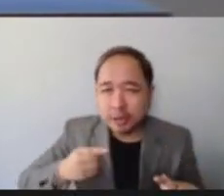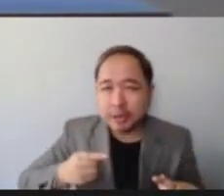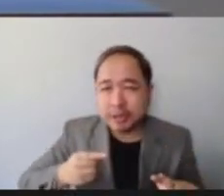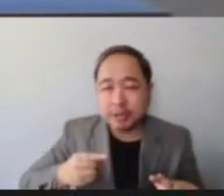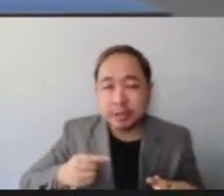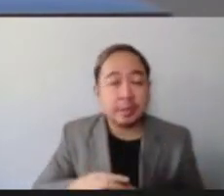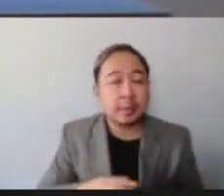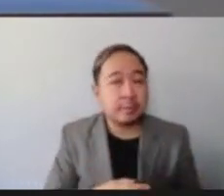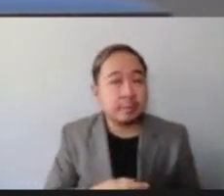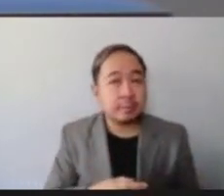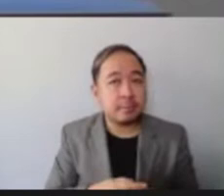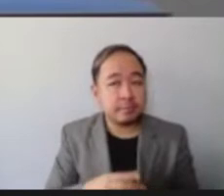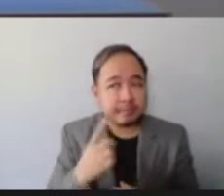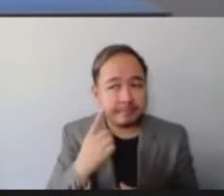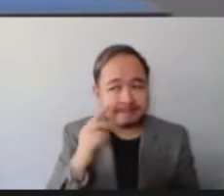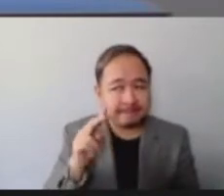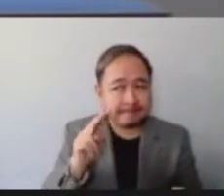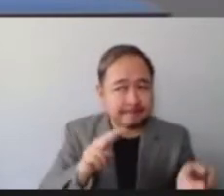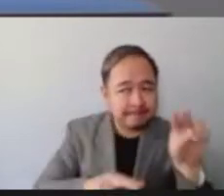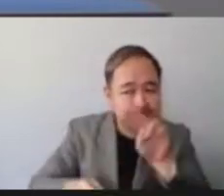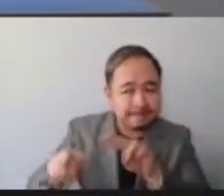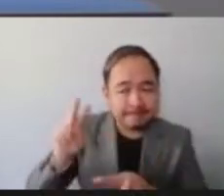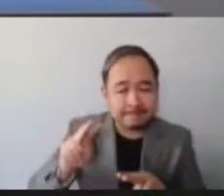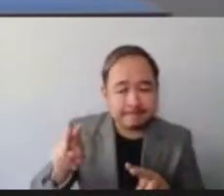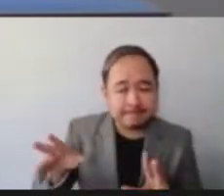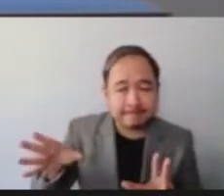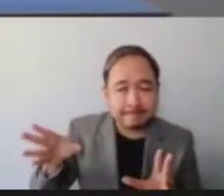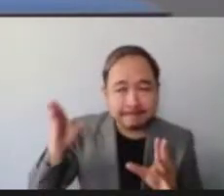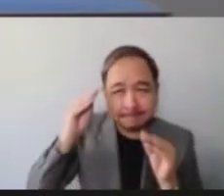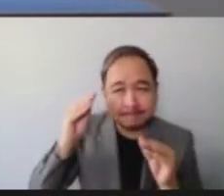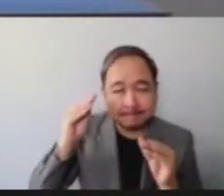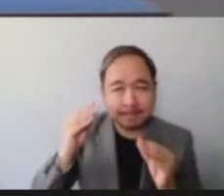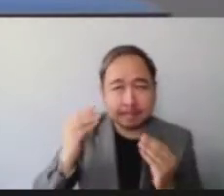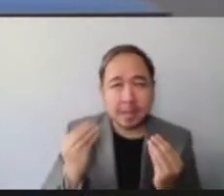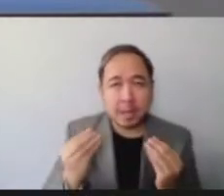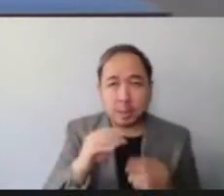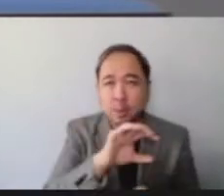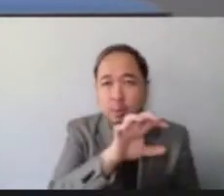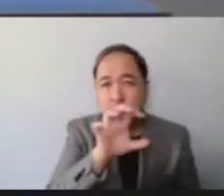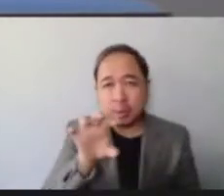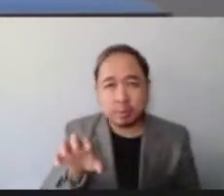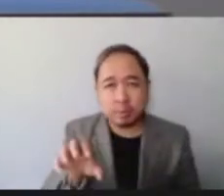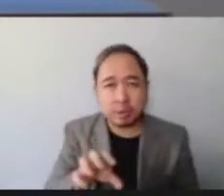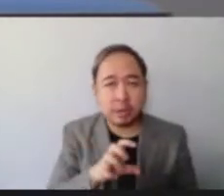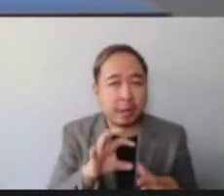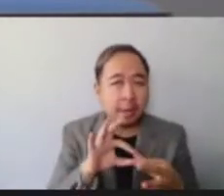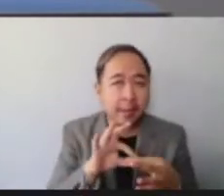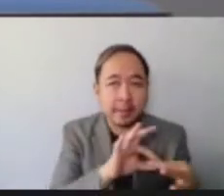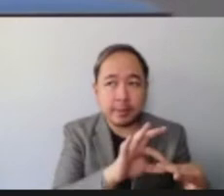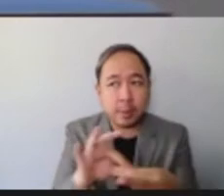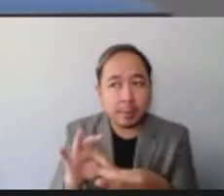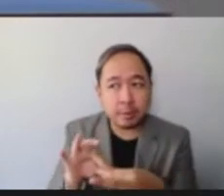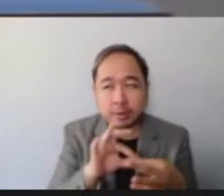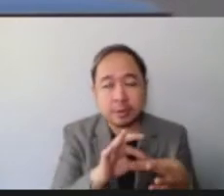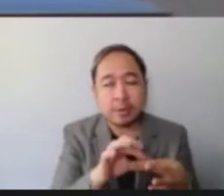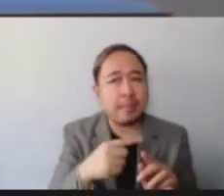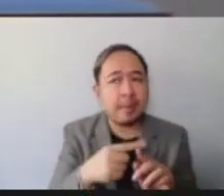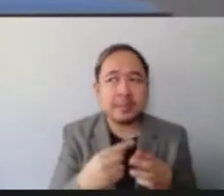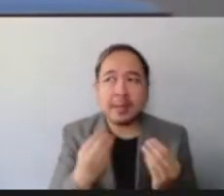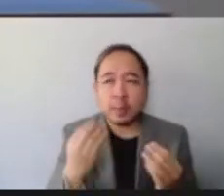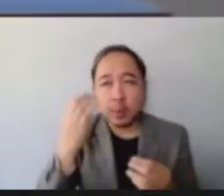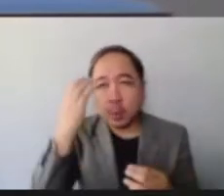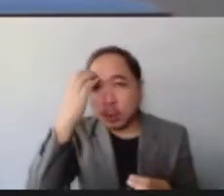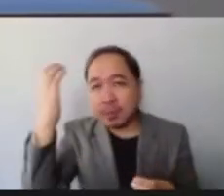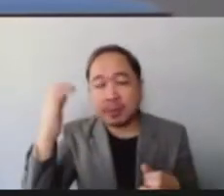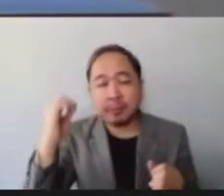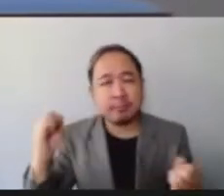consider the observations regarding Regional cooperation and effective multilateralism and provide